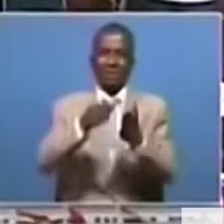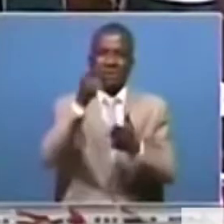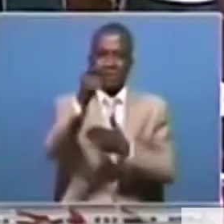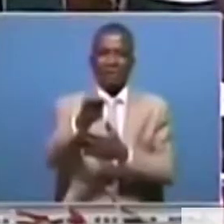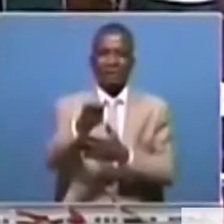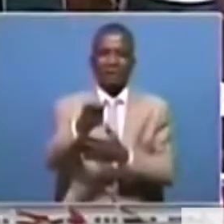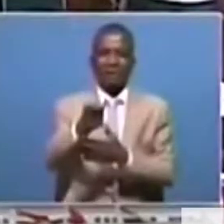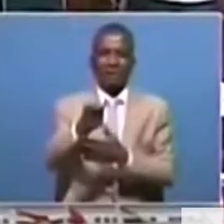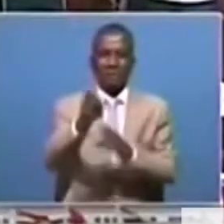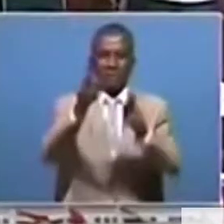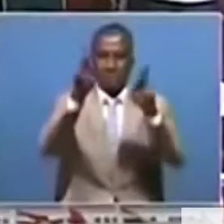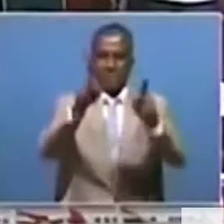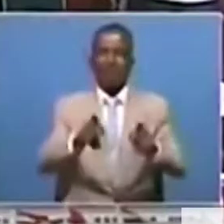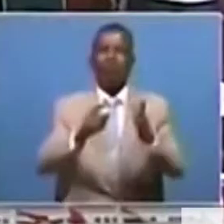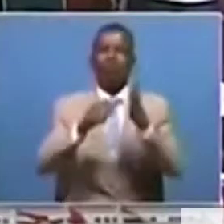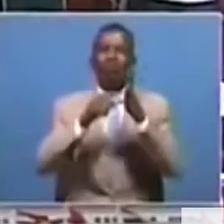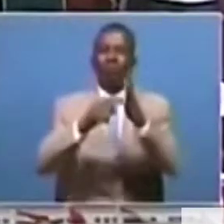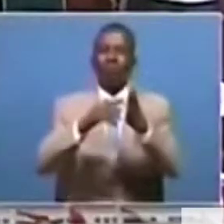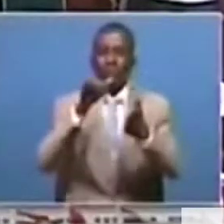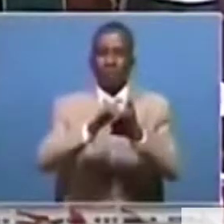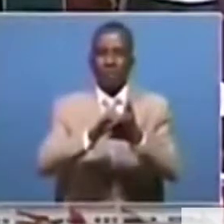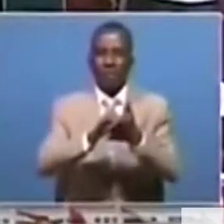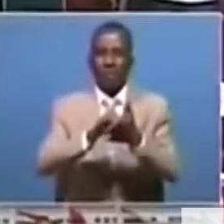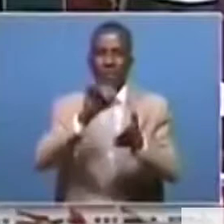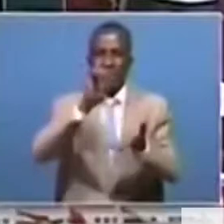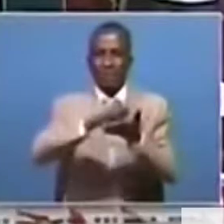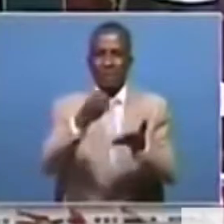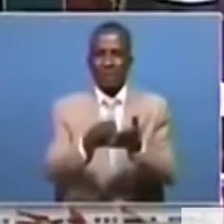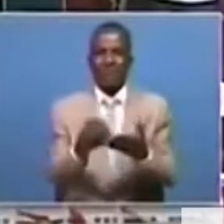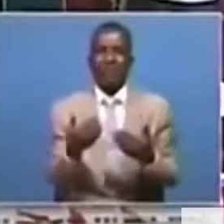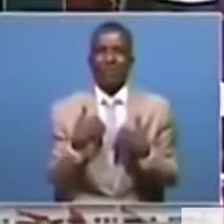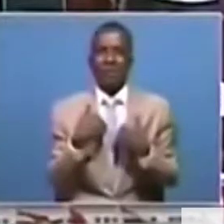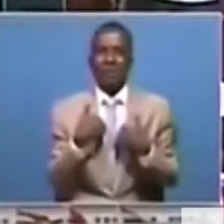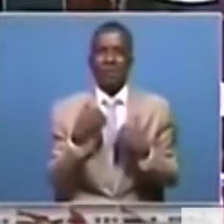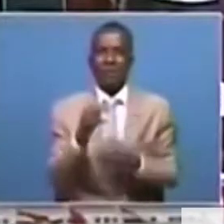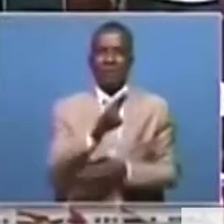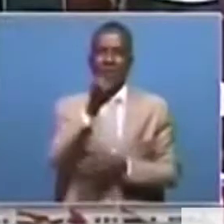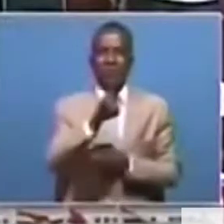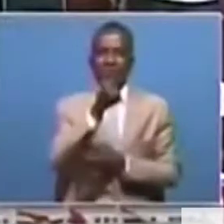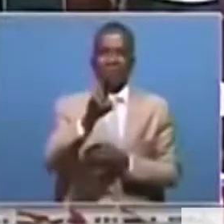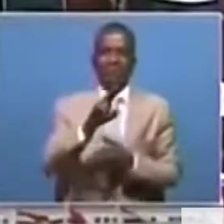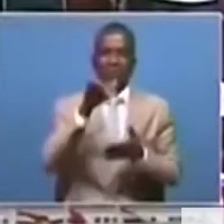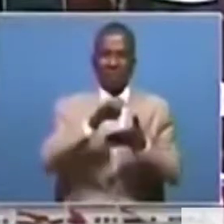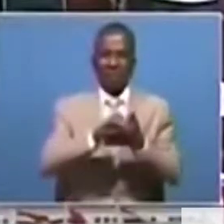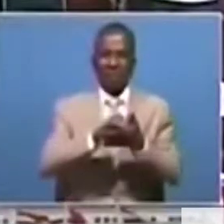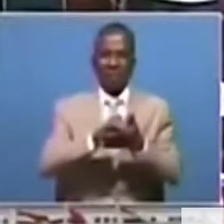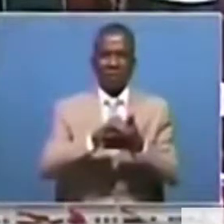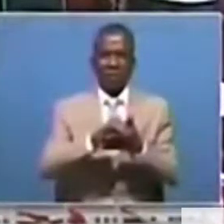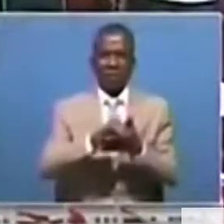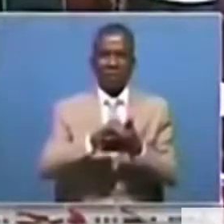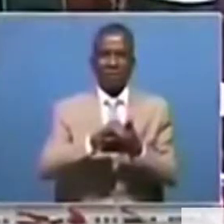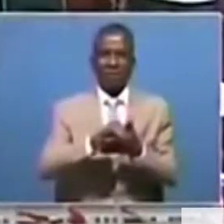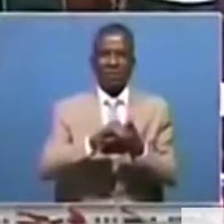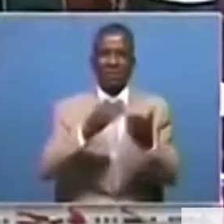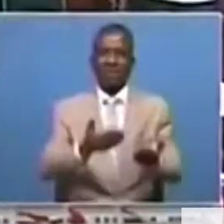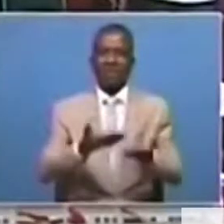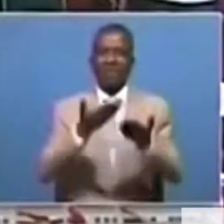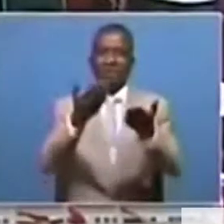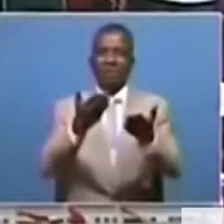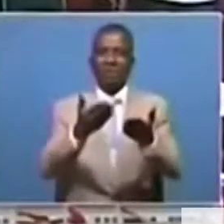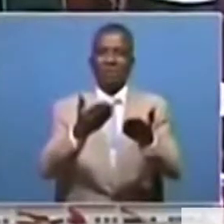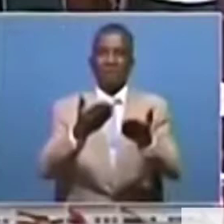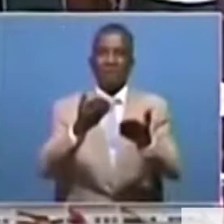the applicant to show that the evidence he or she seeks to adduce is such that if it had been presented at